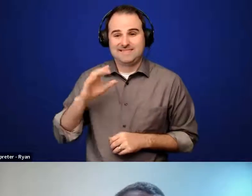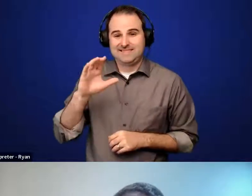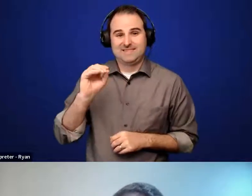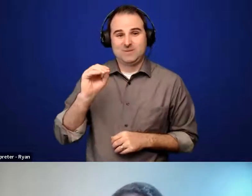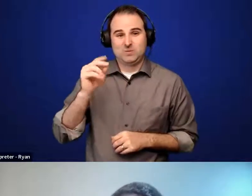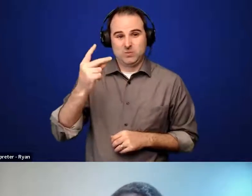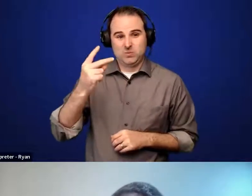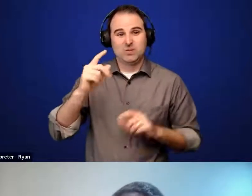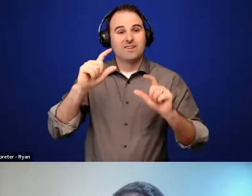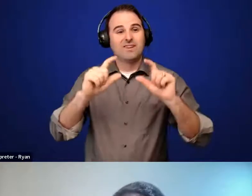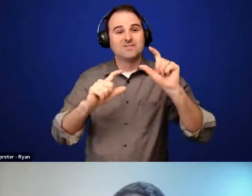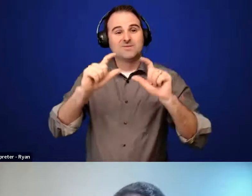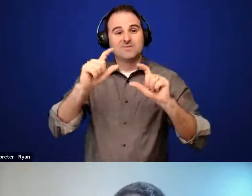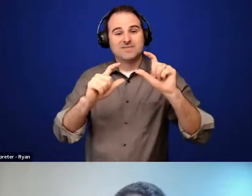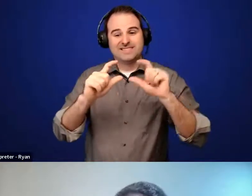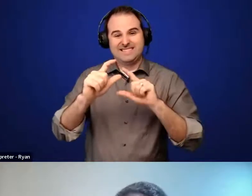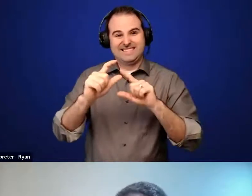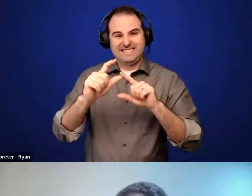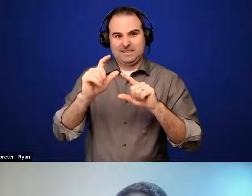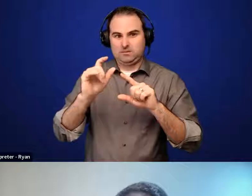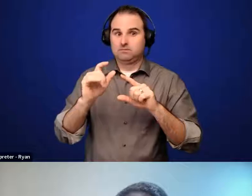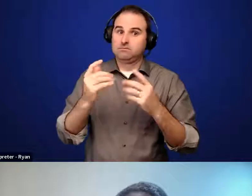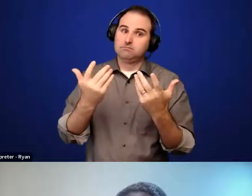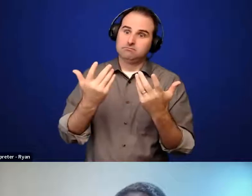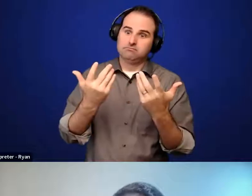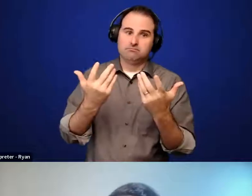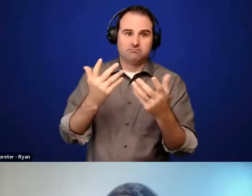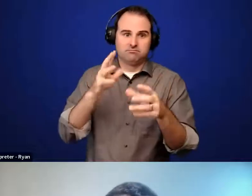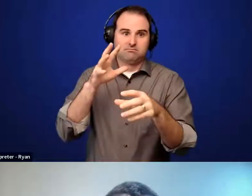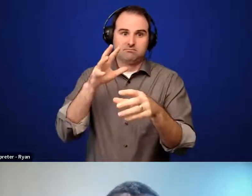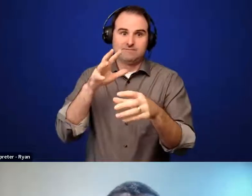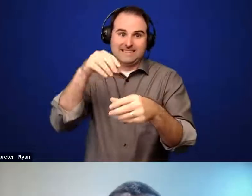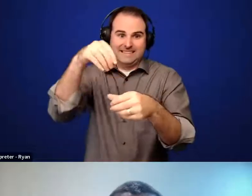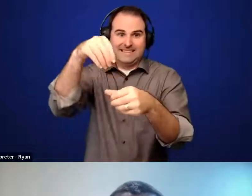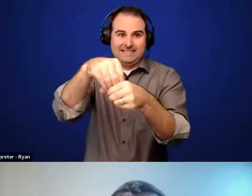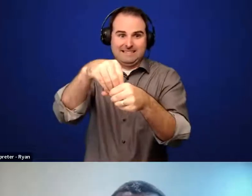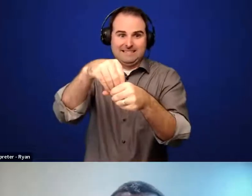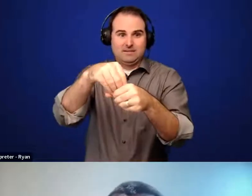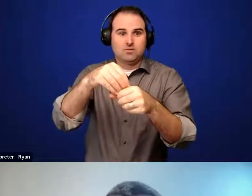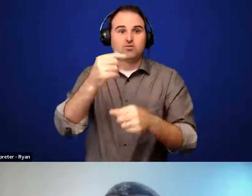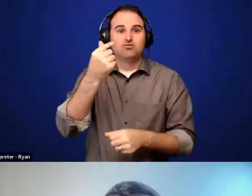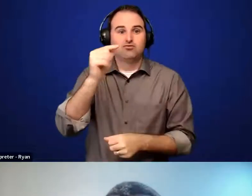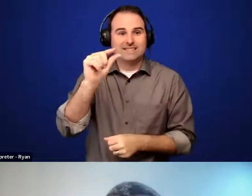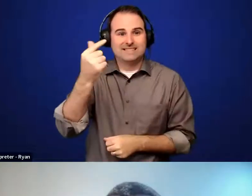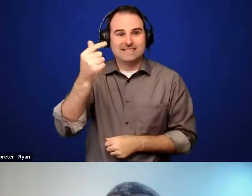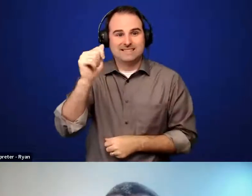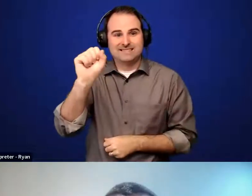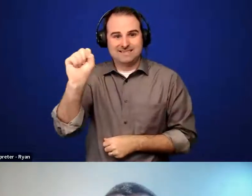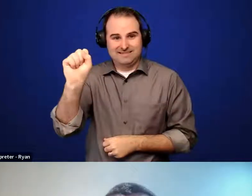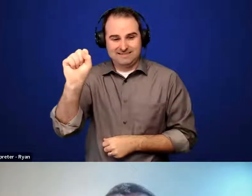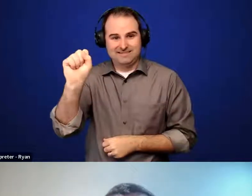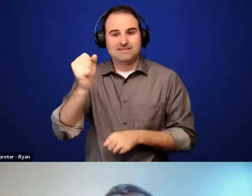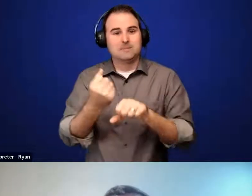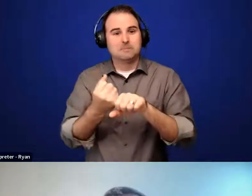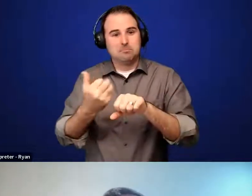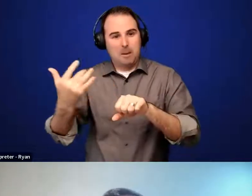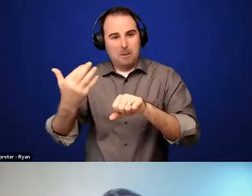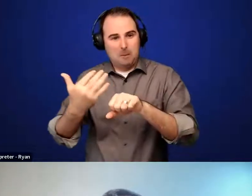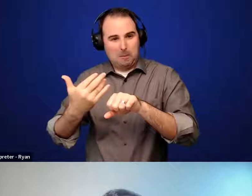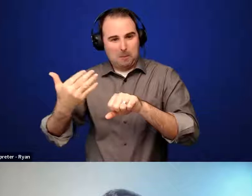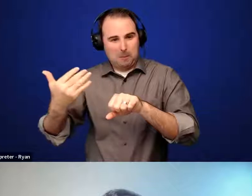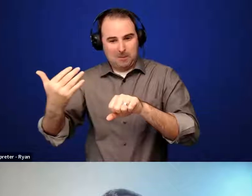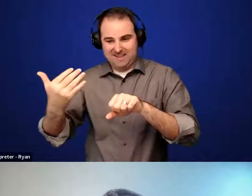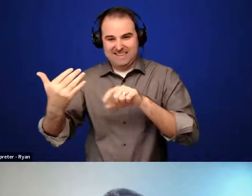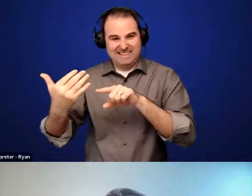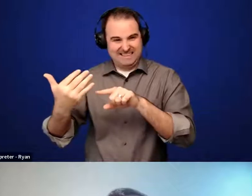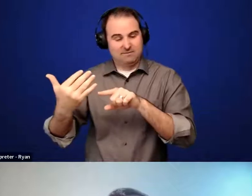in greenhouse gas emission and consequence of global environmental change,